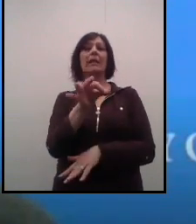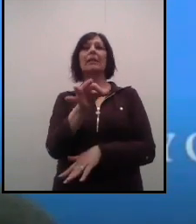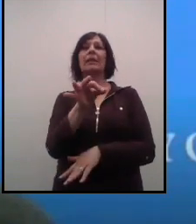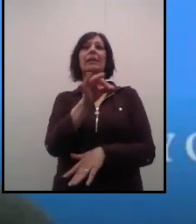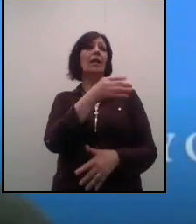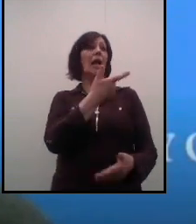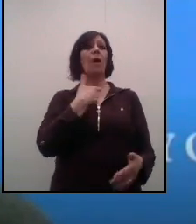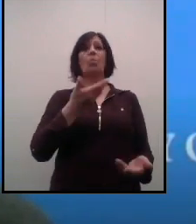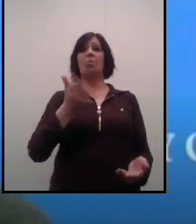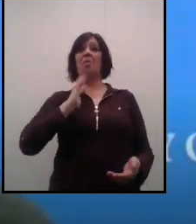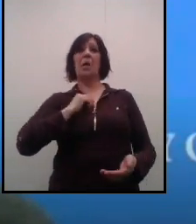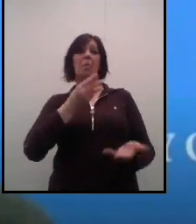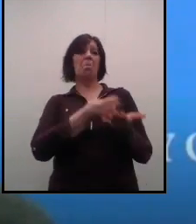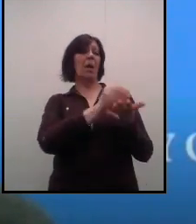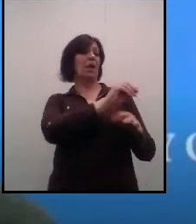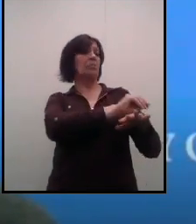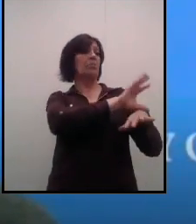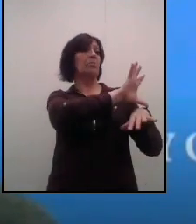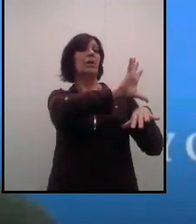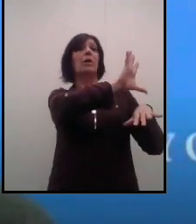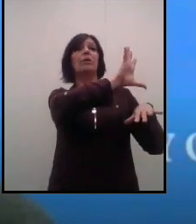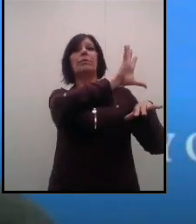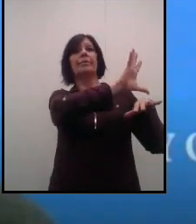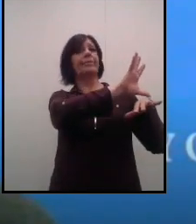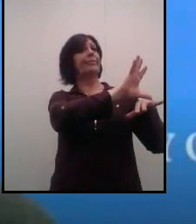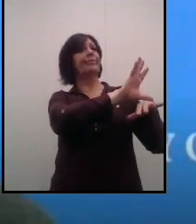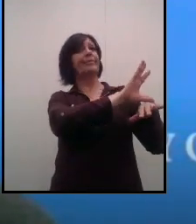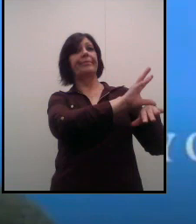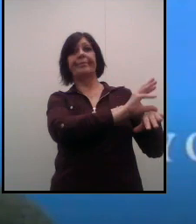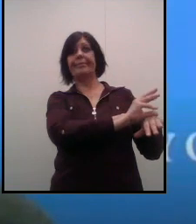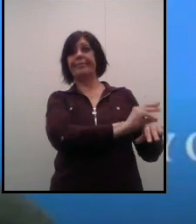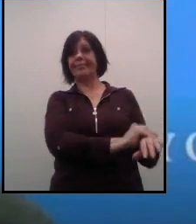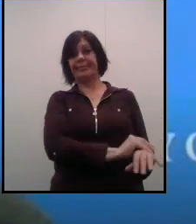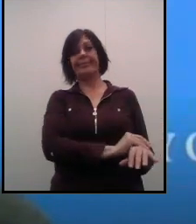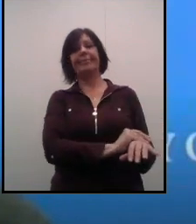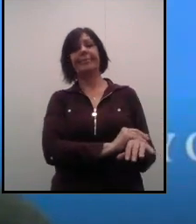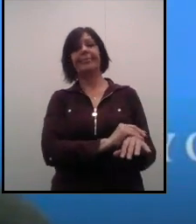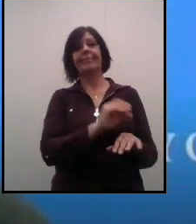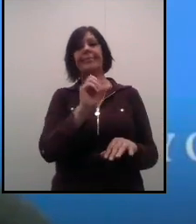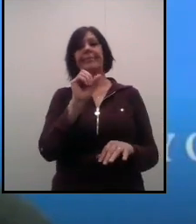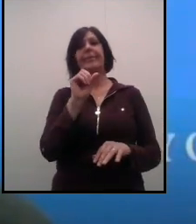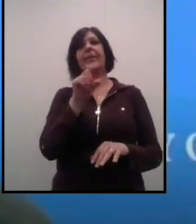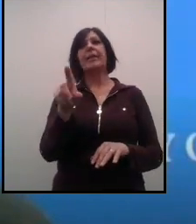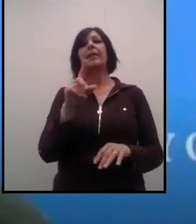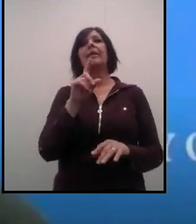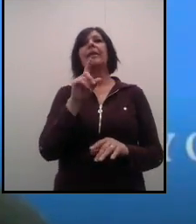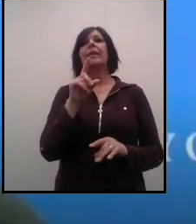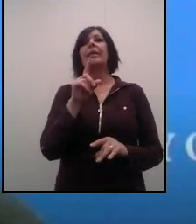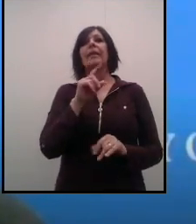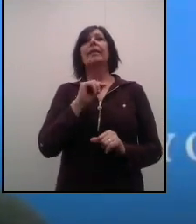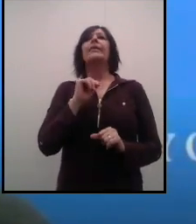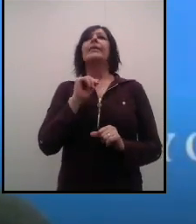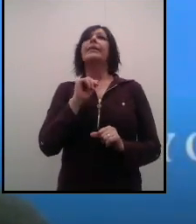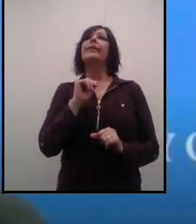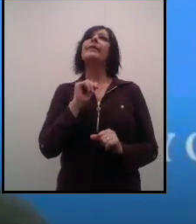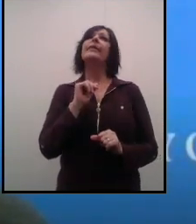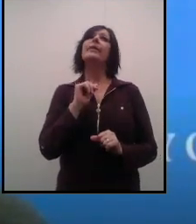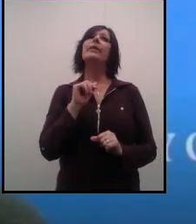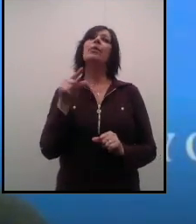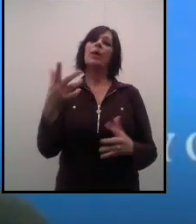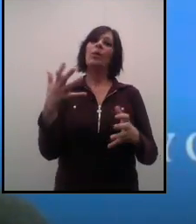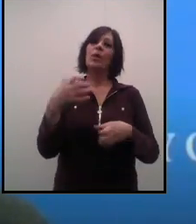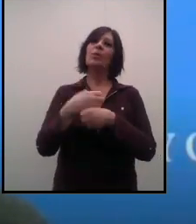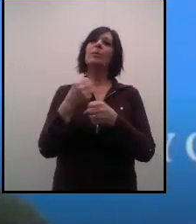out almost all of the rollovers that we would have done. This is something Sandy will understand. The average public's like, what's going on? But we